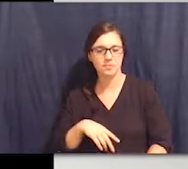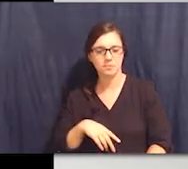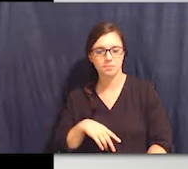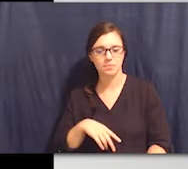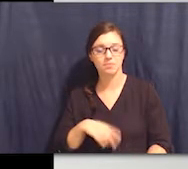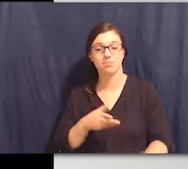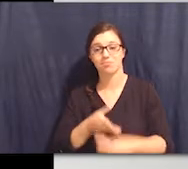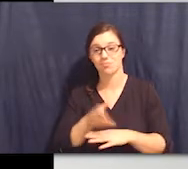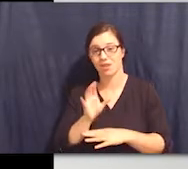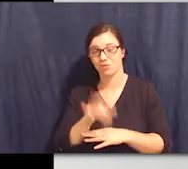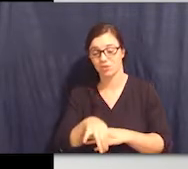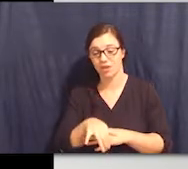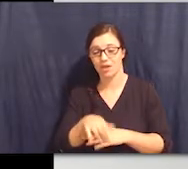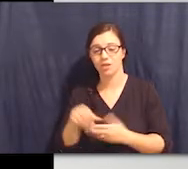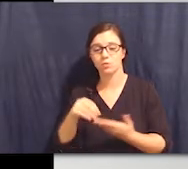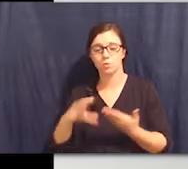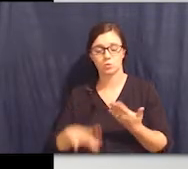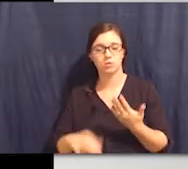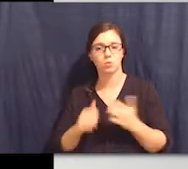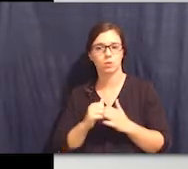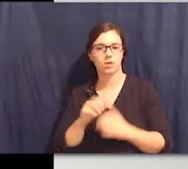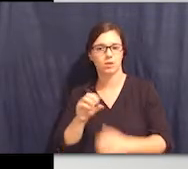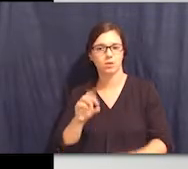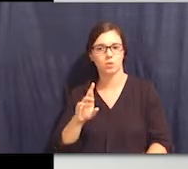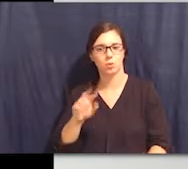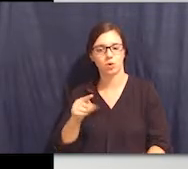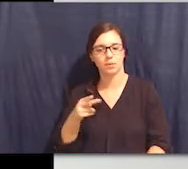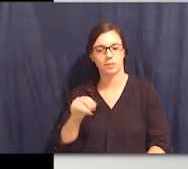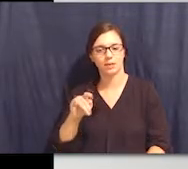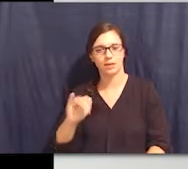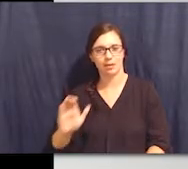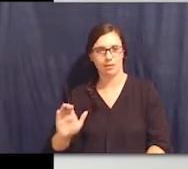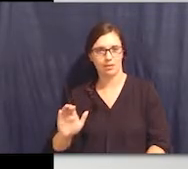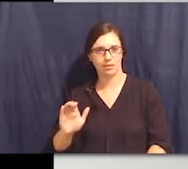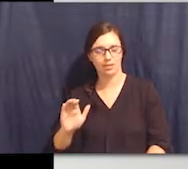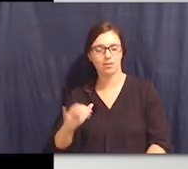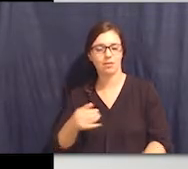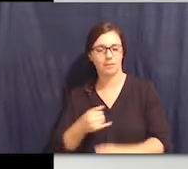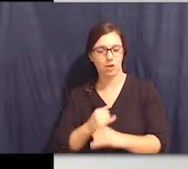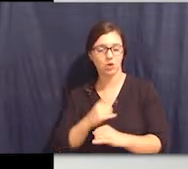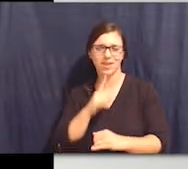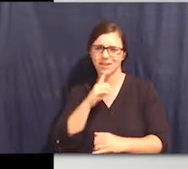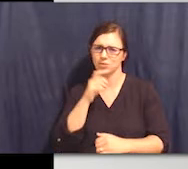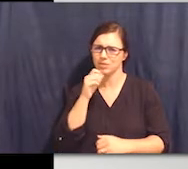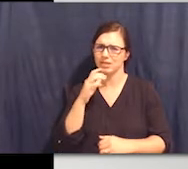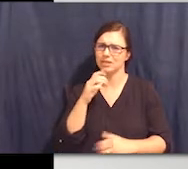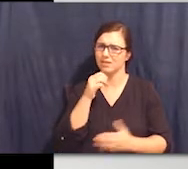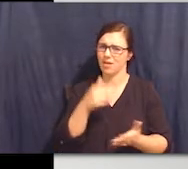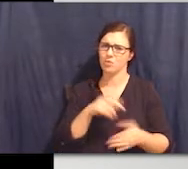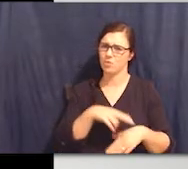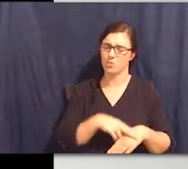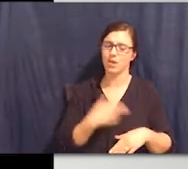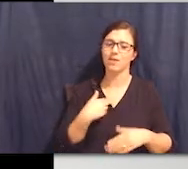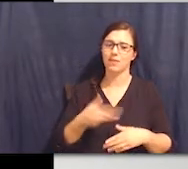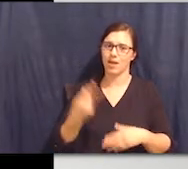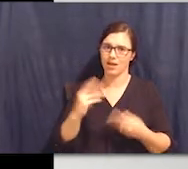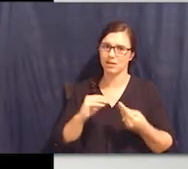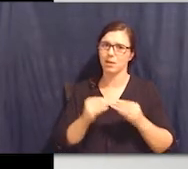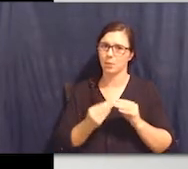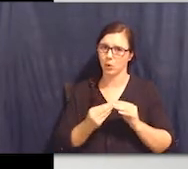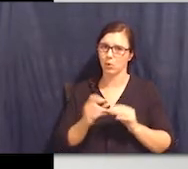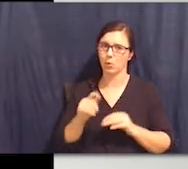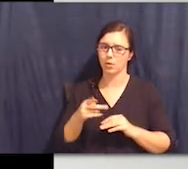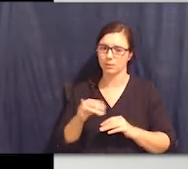closely followed by students who are orthopedically impaired. That's unusual. We have a higher number of orthopedic impaired students in